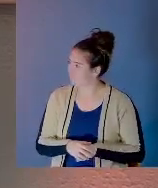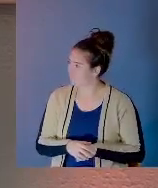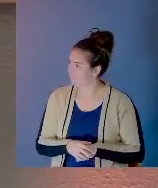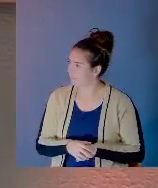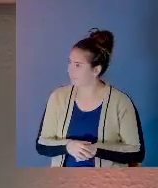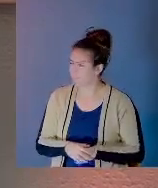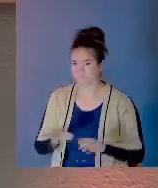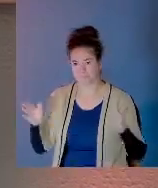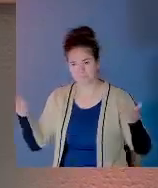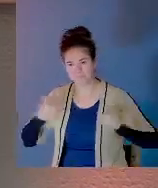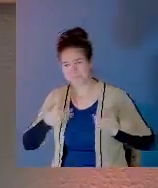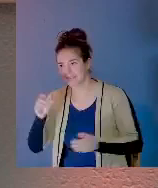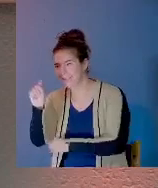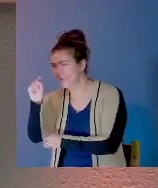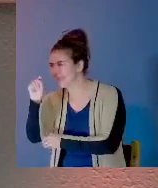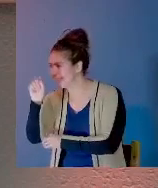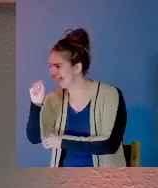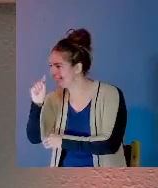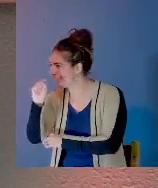Steve.